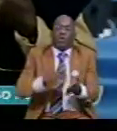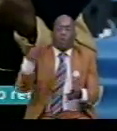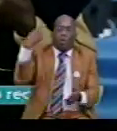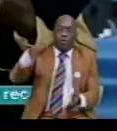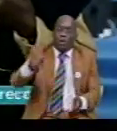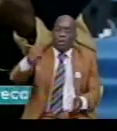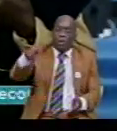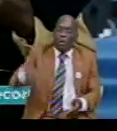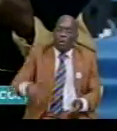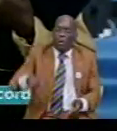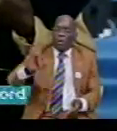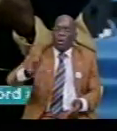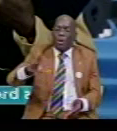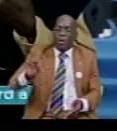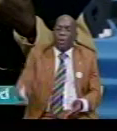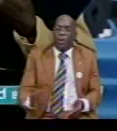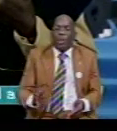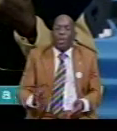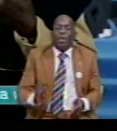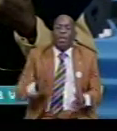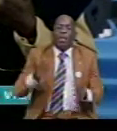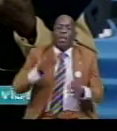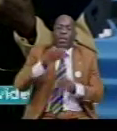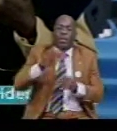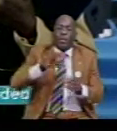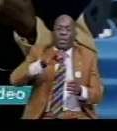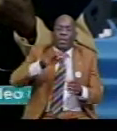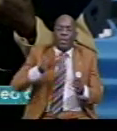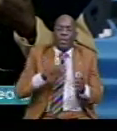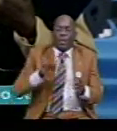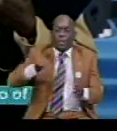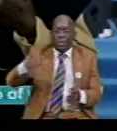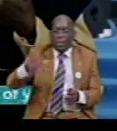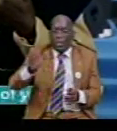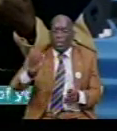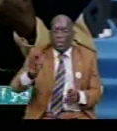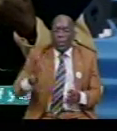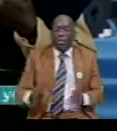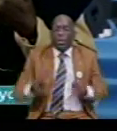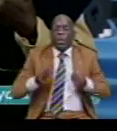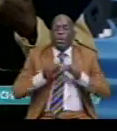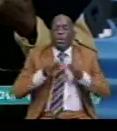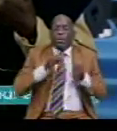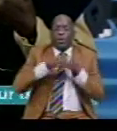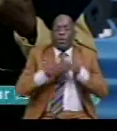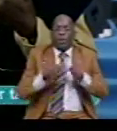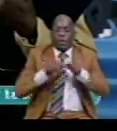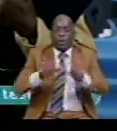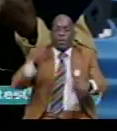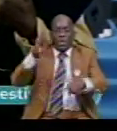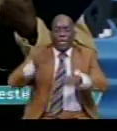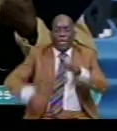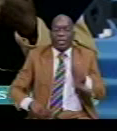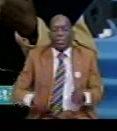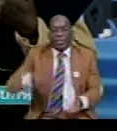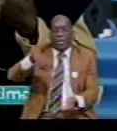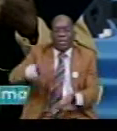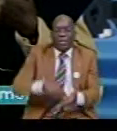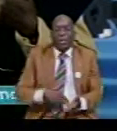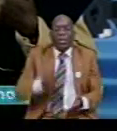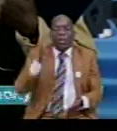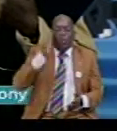di January ko gbo mo omo mi nle dide oju kan na ma sun si omo mi ni o we mi ma ya gbe